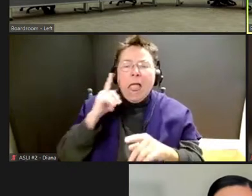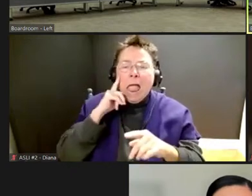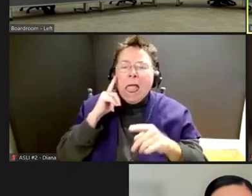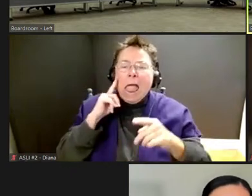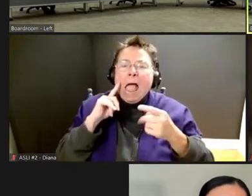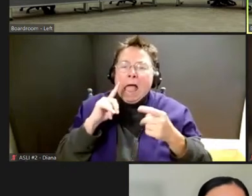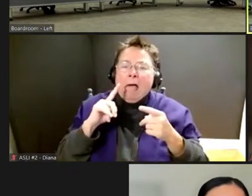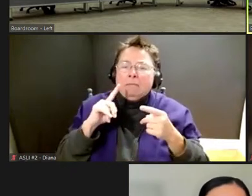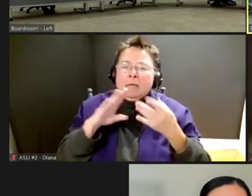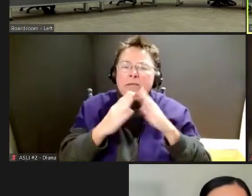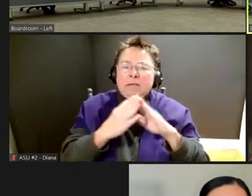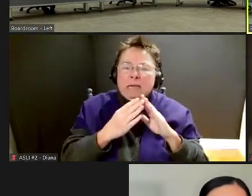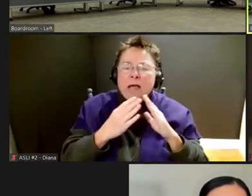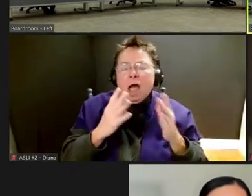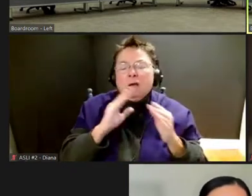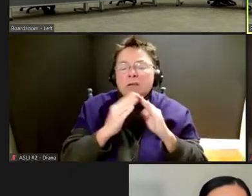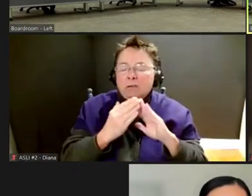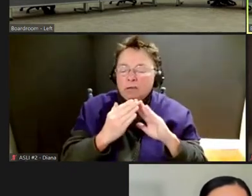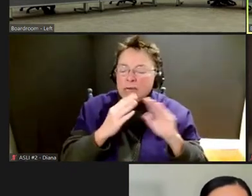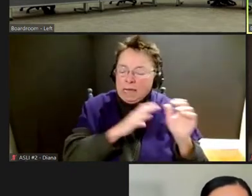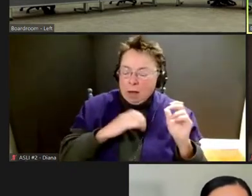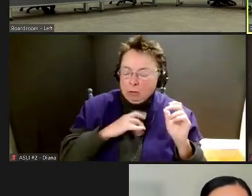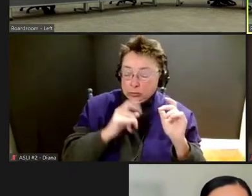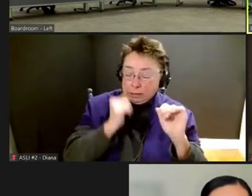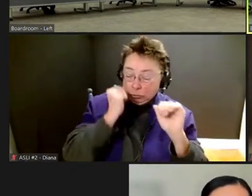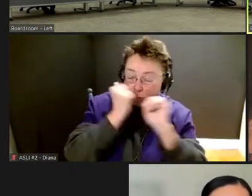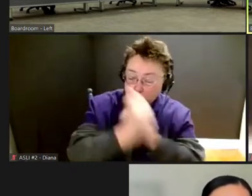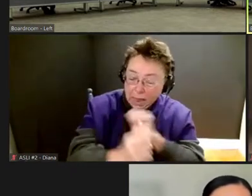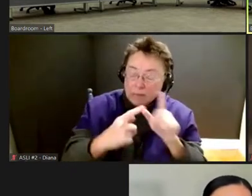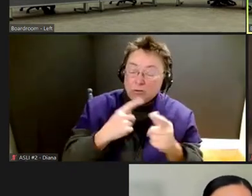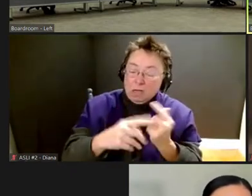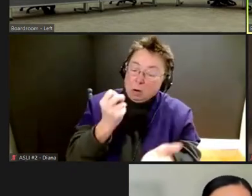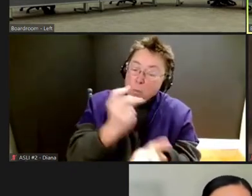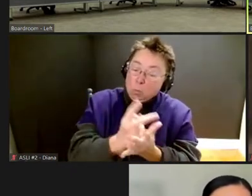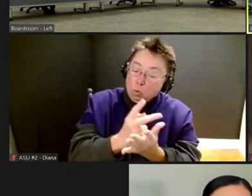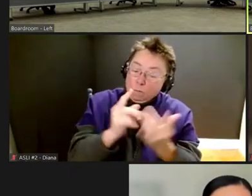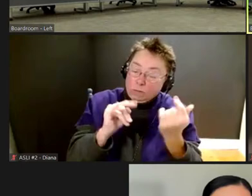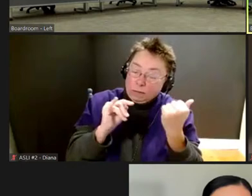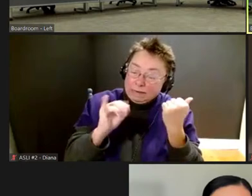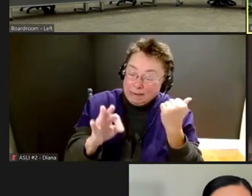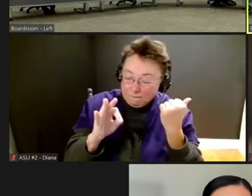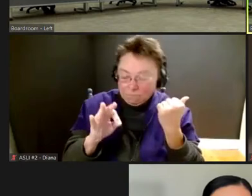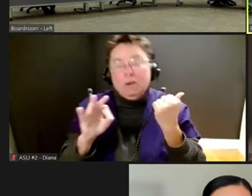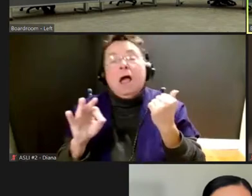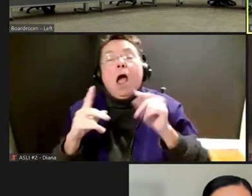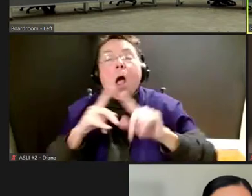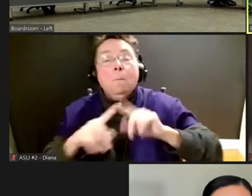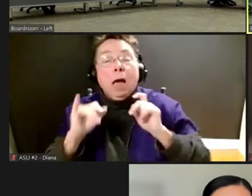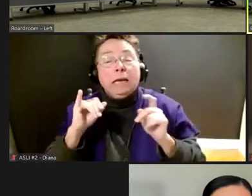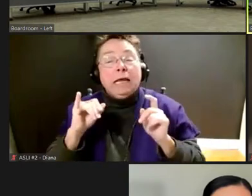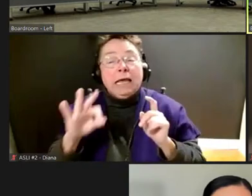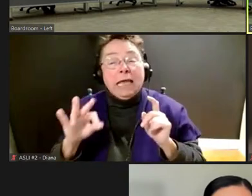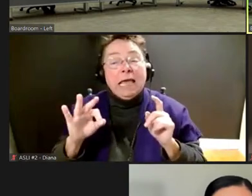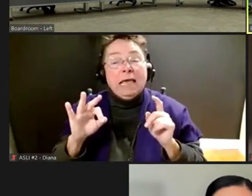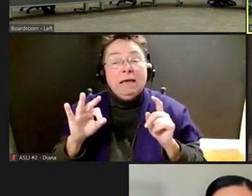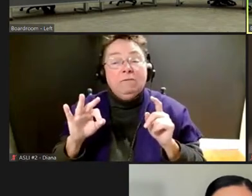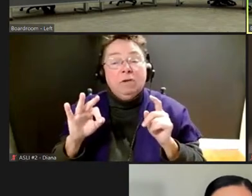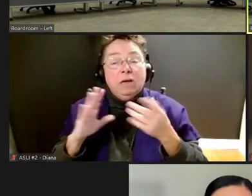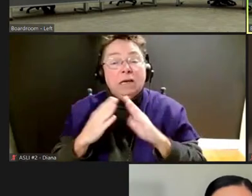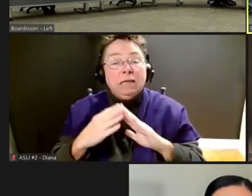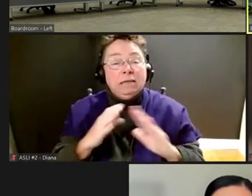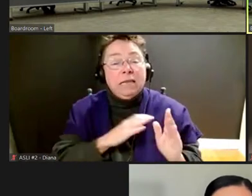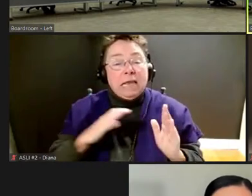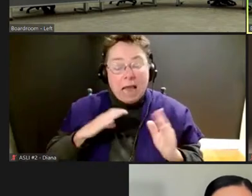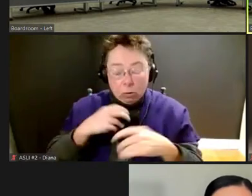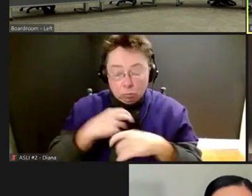to pass. Oh, city council. It's approving the TIF. But if city council does just make that